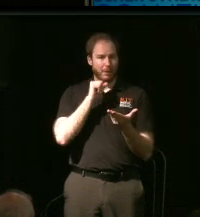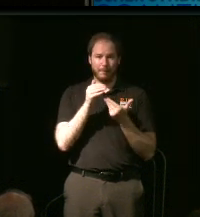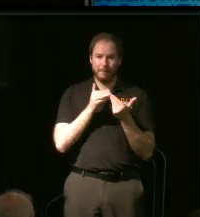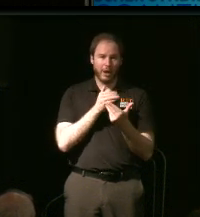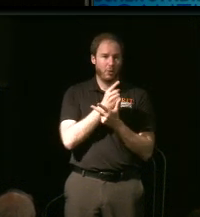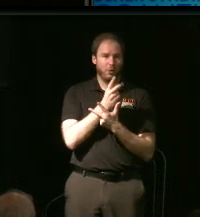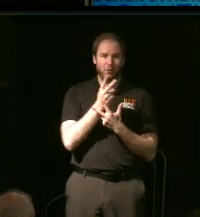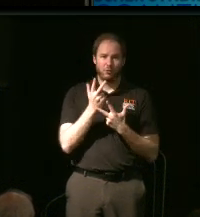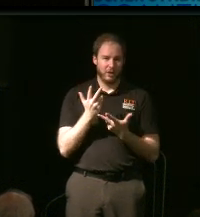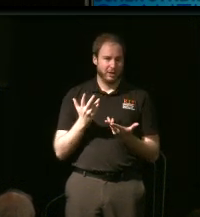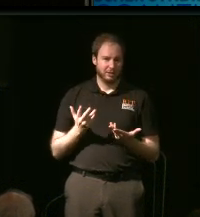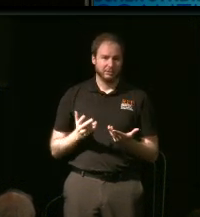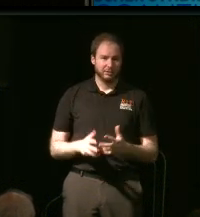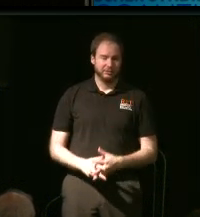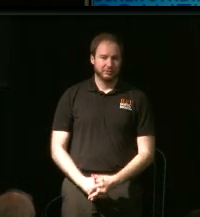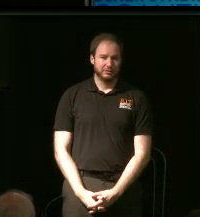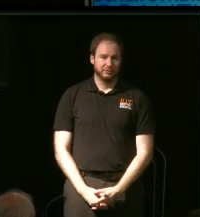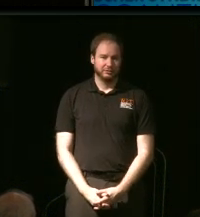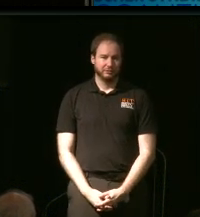syndrome.